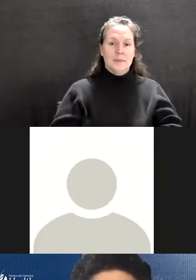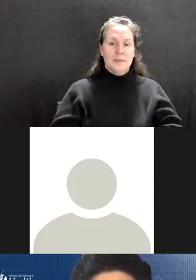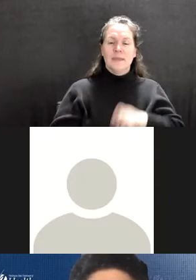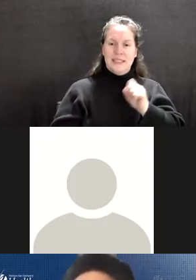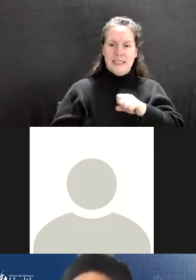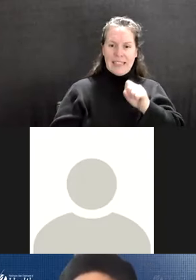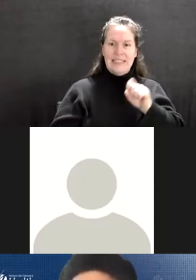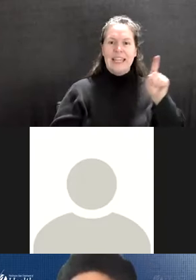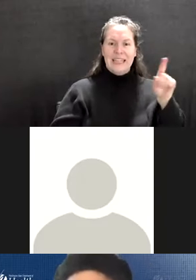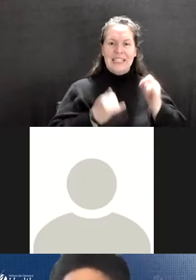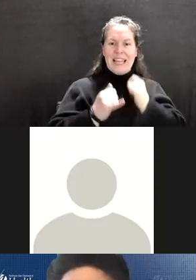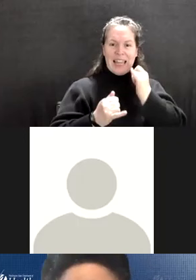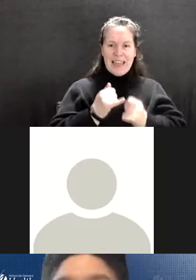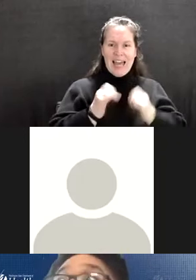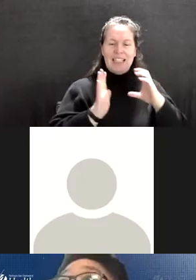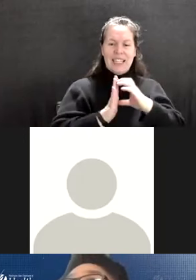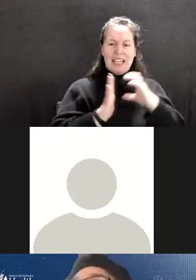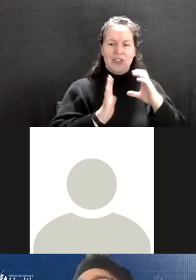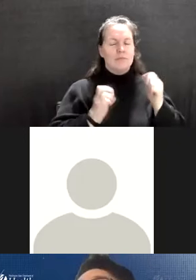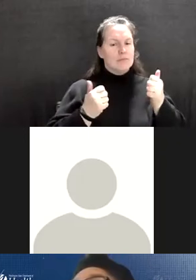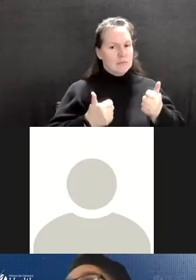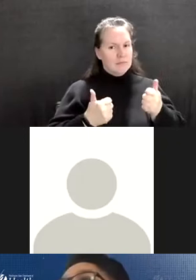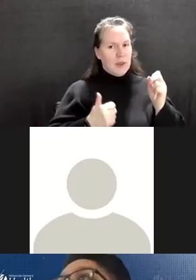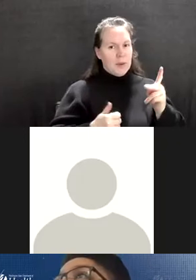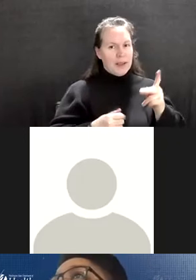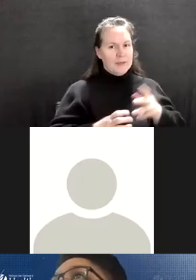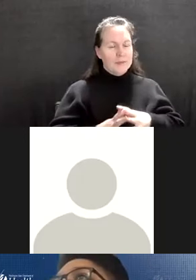Yes, this is the last section. All right.